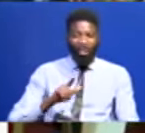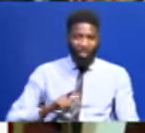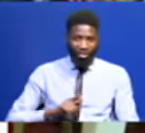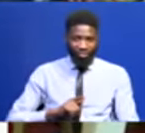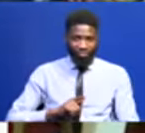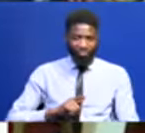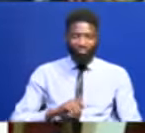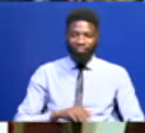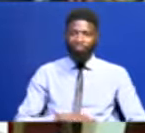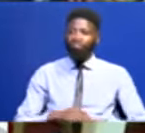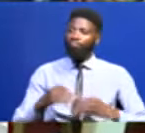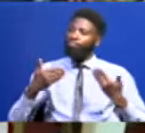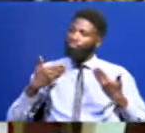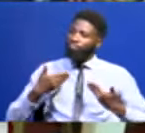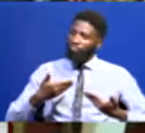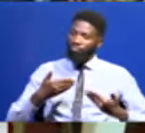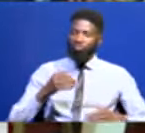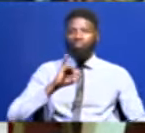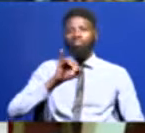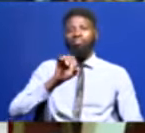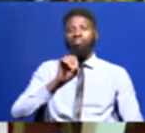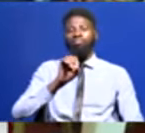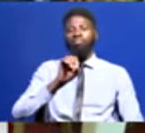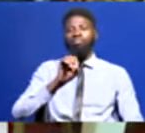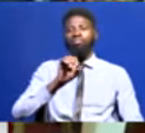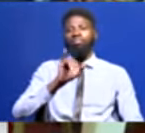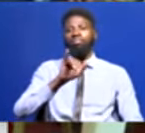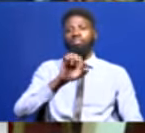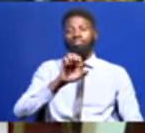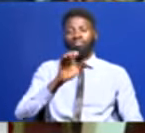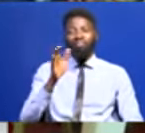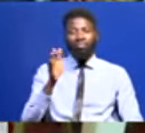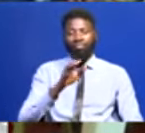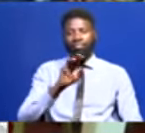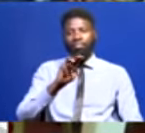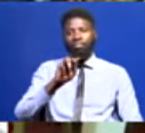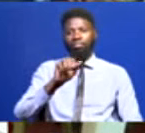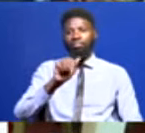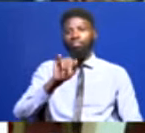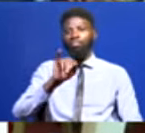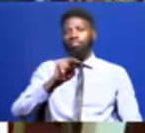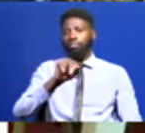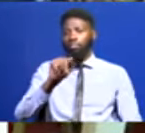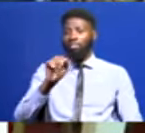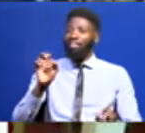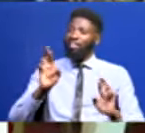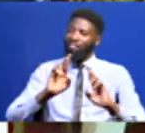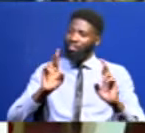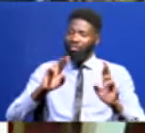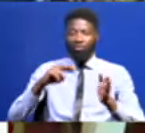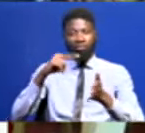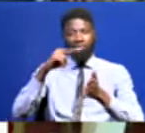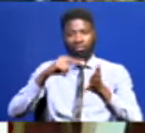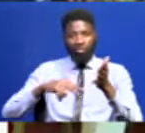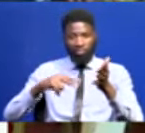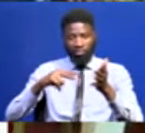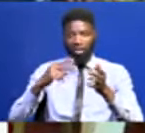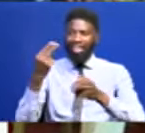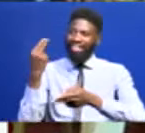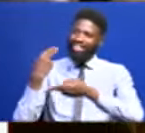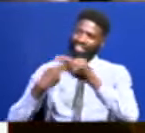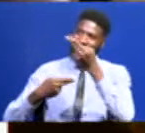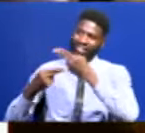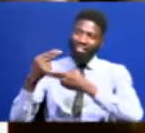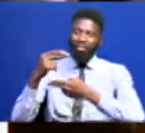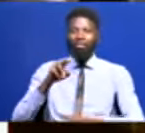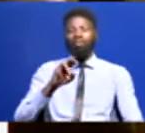So in front of you is Joyce Maina, ready to read the history of Mukami Kimathi, who has been a